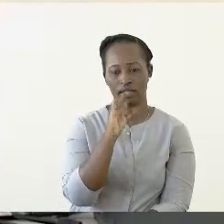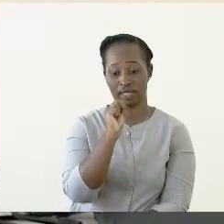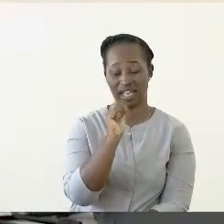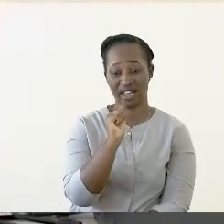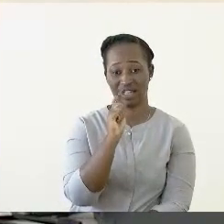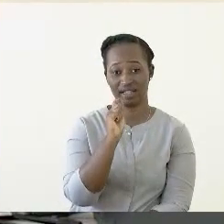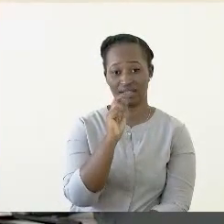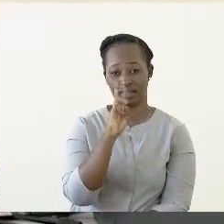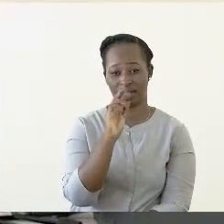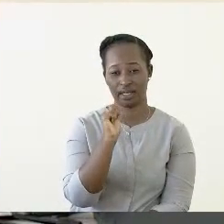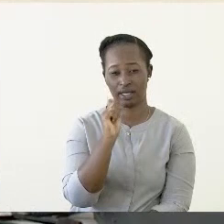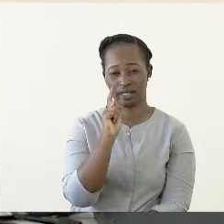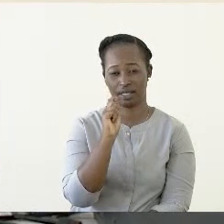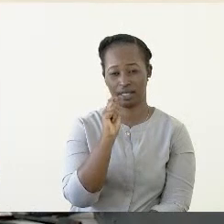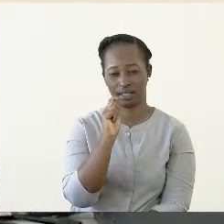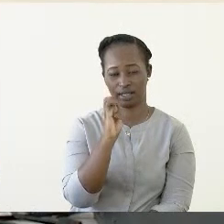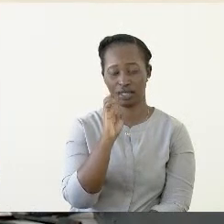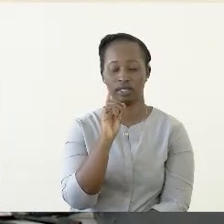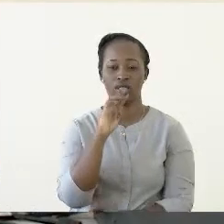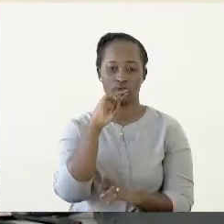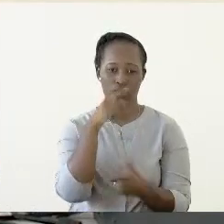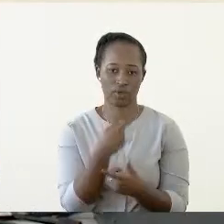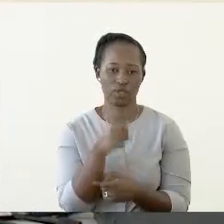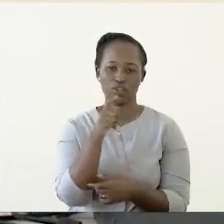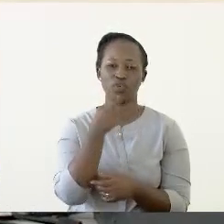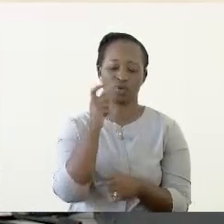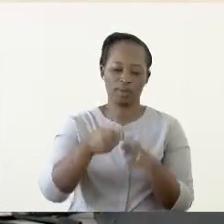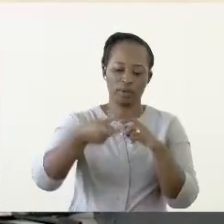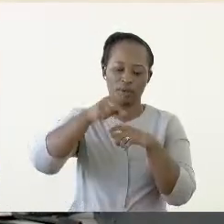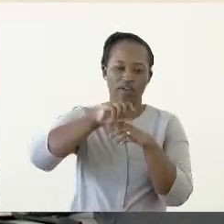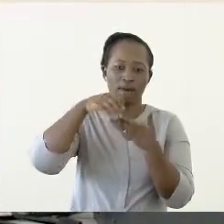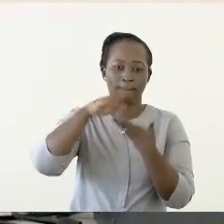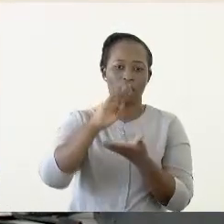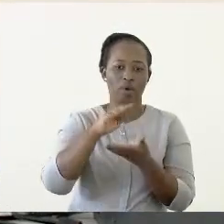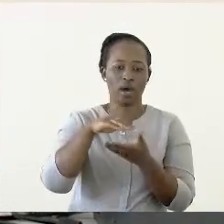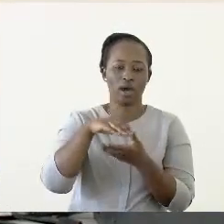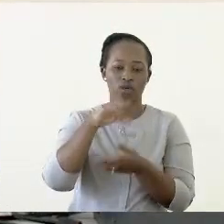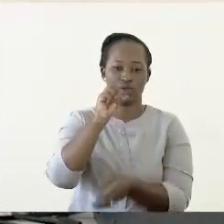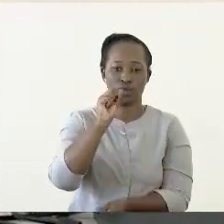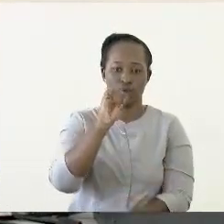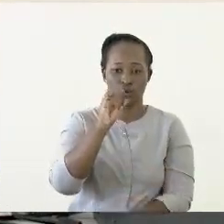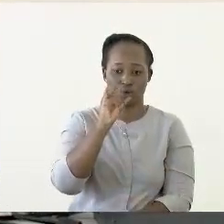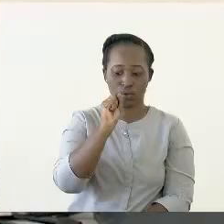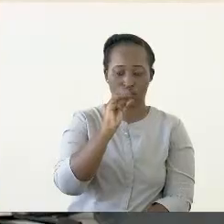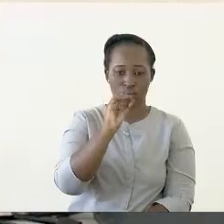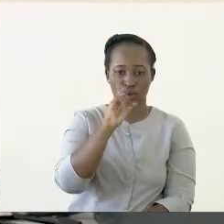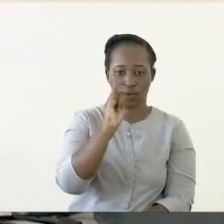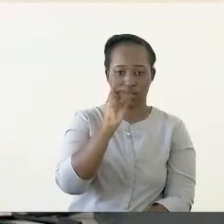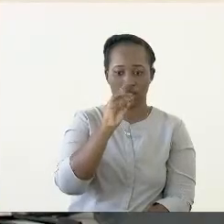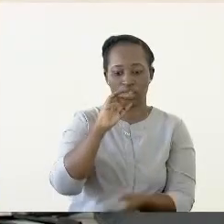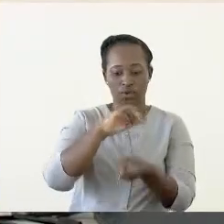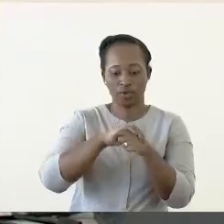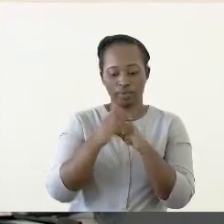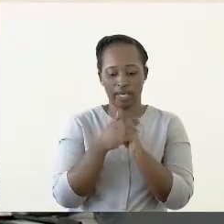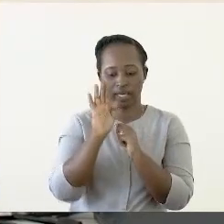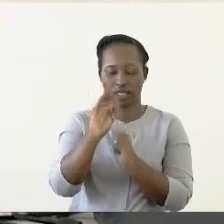solution, but which is not supersaturated. So you have to add more solute, so as to make it a